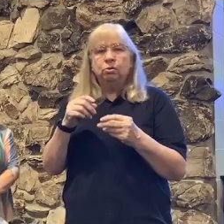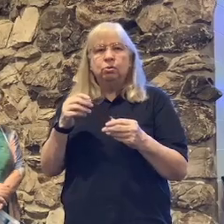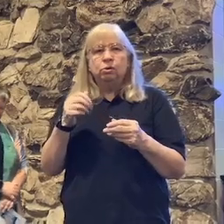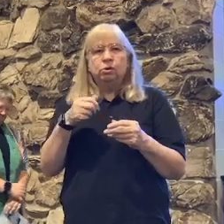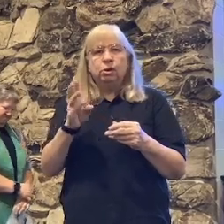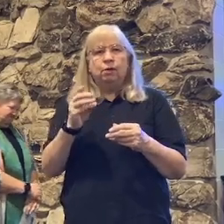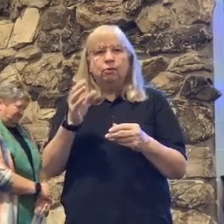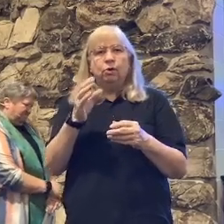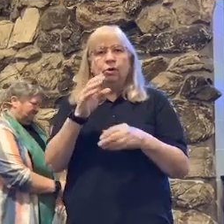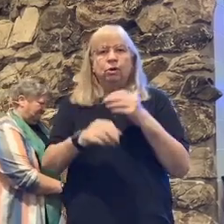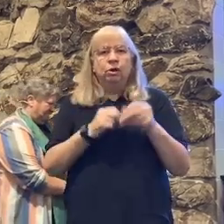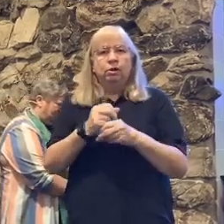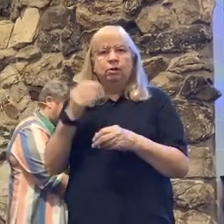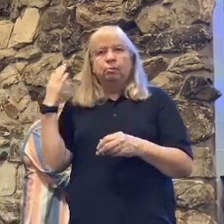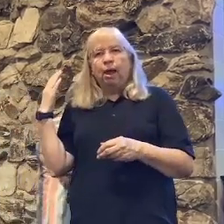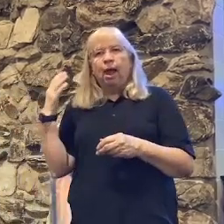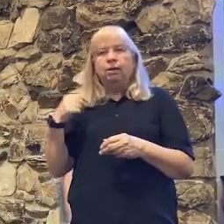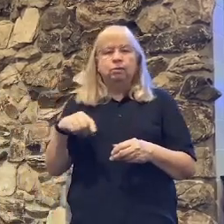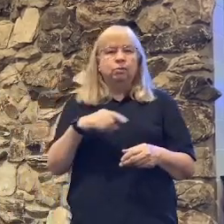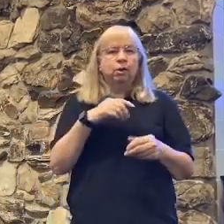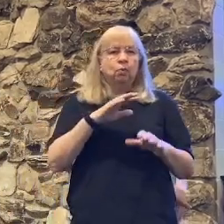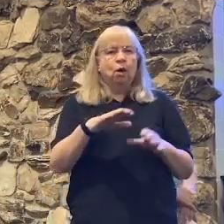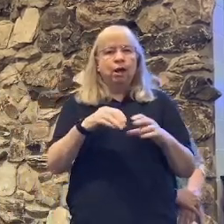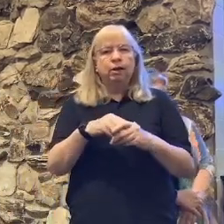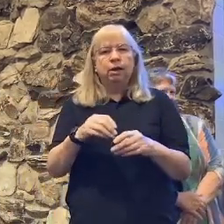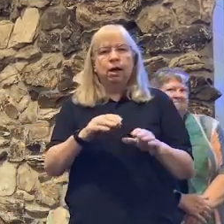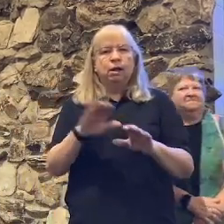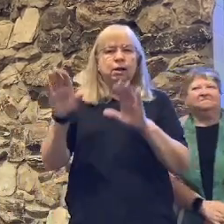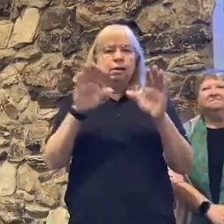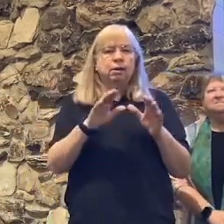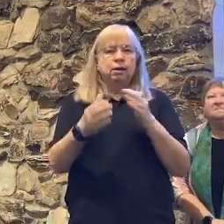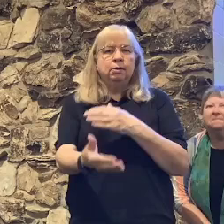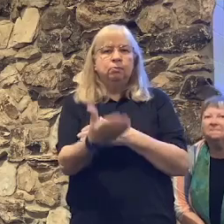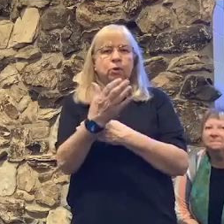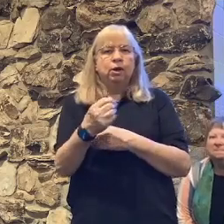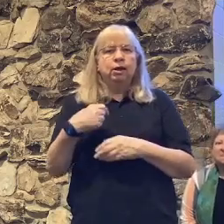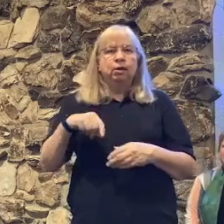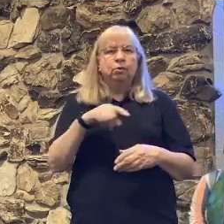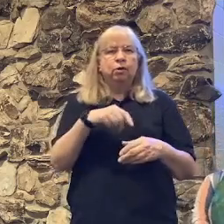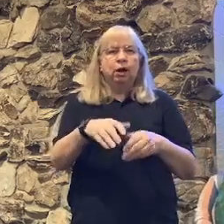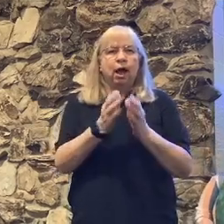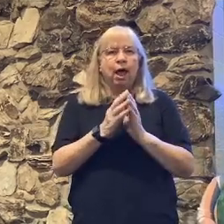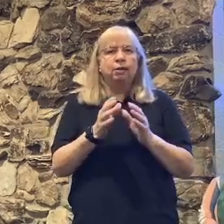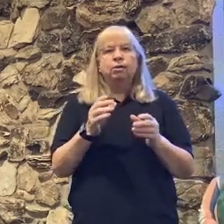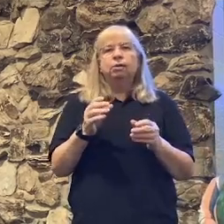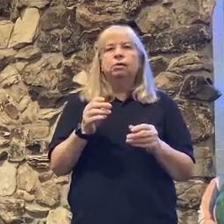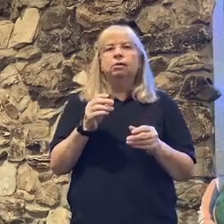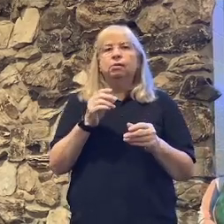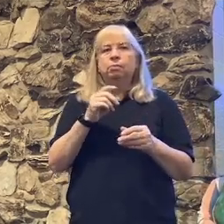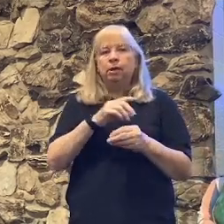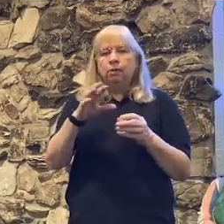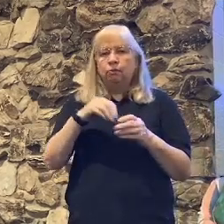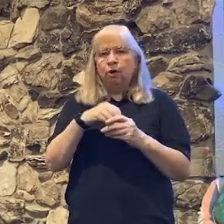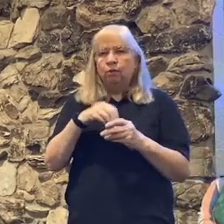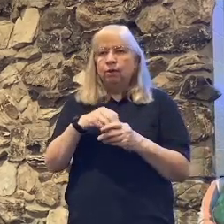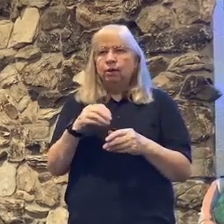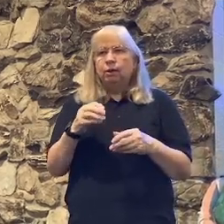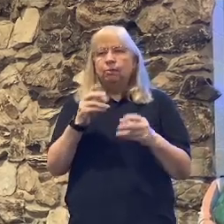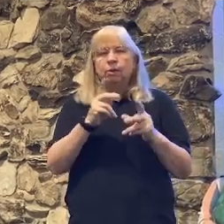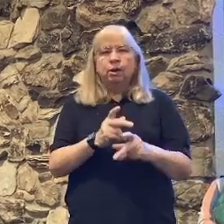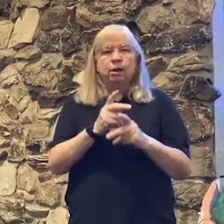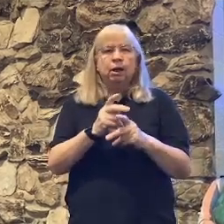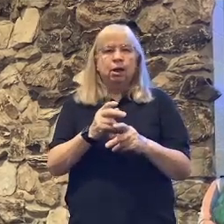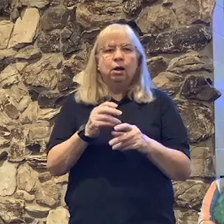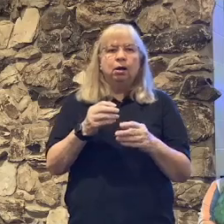was we walked in that Sunday morning and we were asked to participate in the development of some care packages for